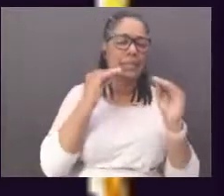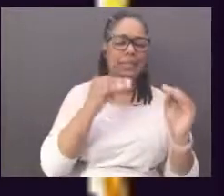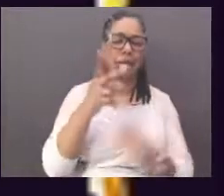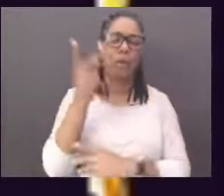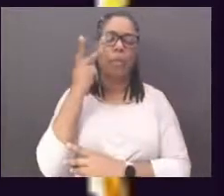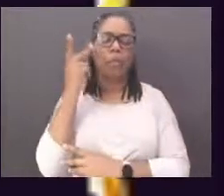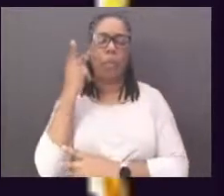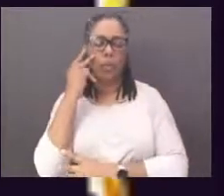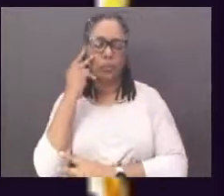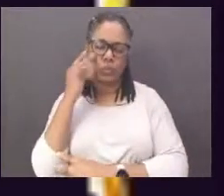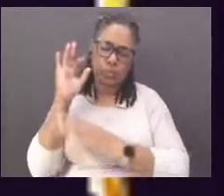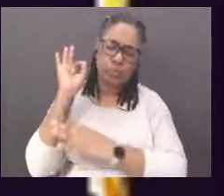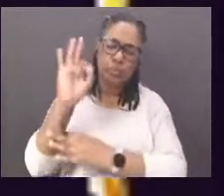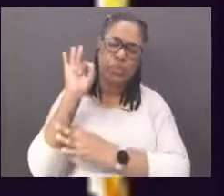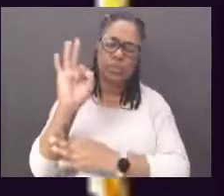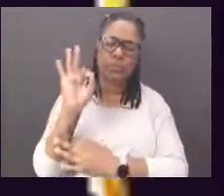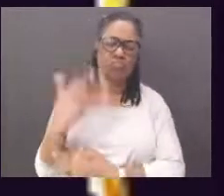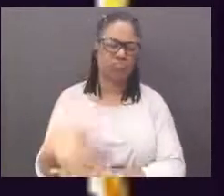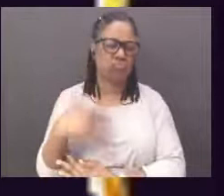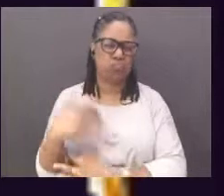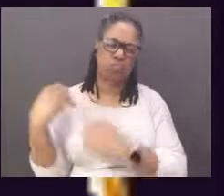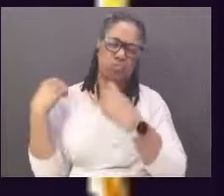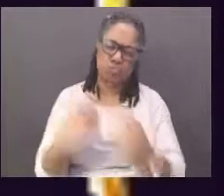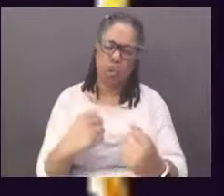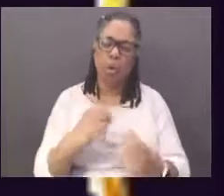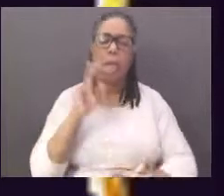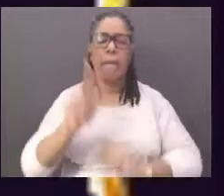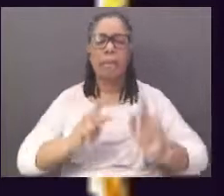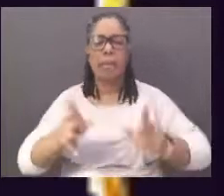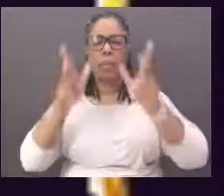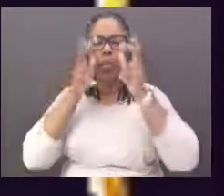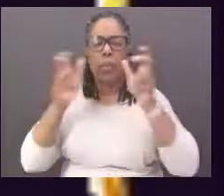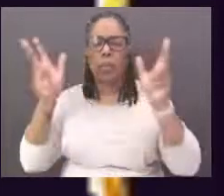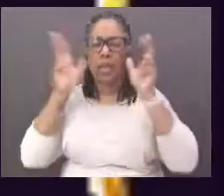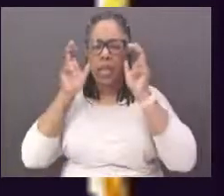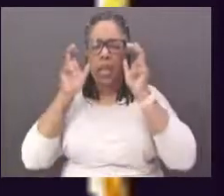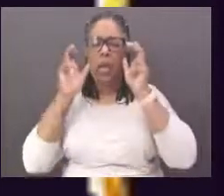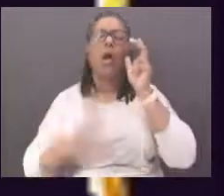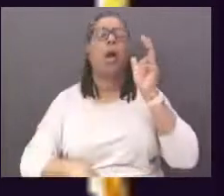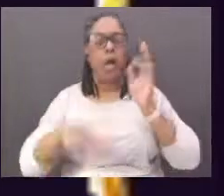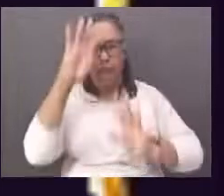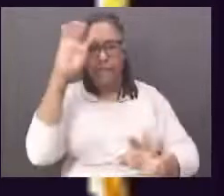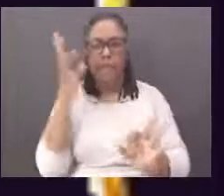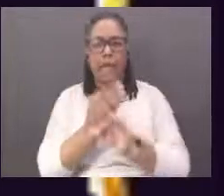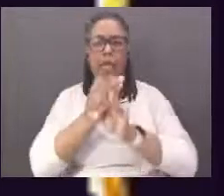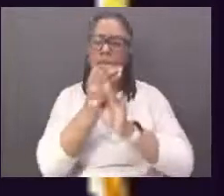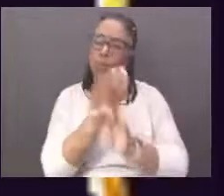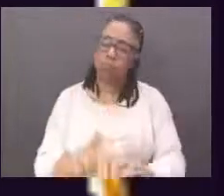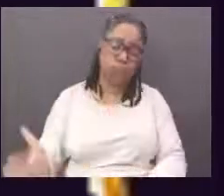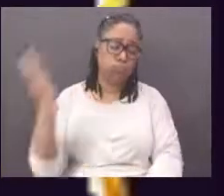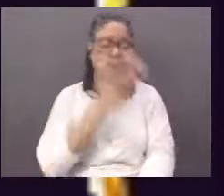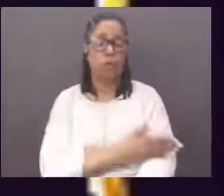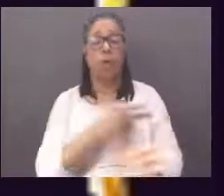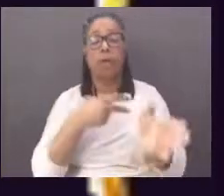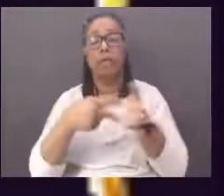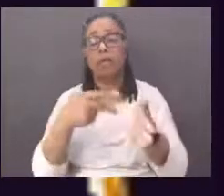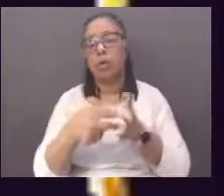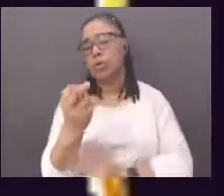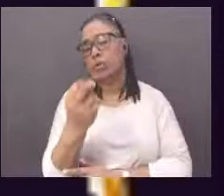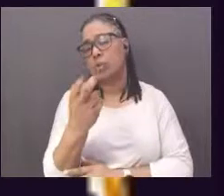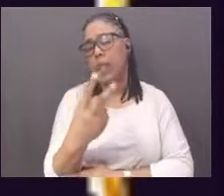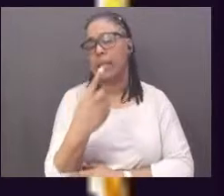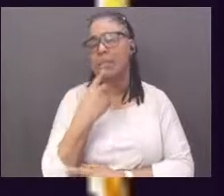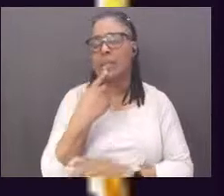faith of the people grows so much that God is able to do special miracles through Paul. Verse 12 says that so that